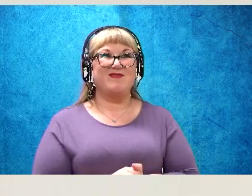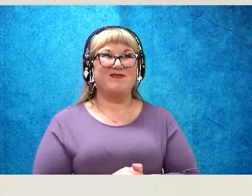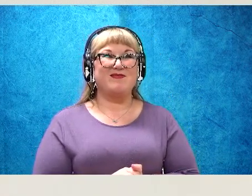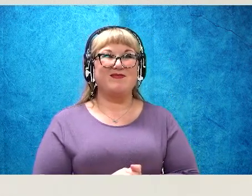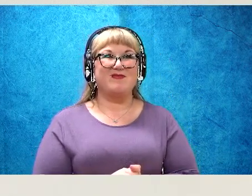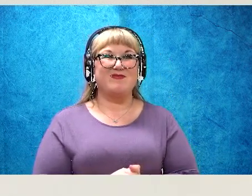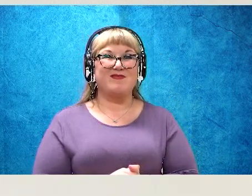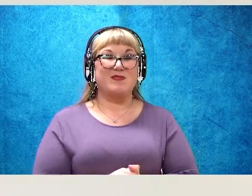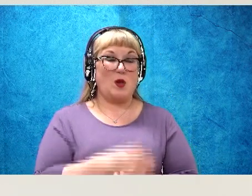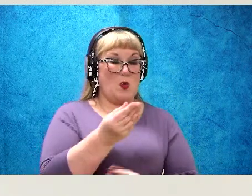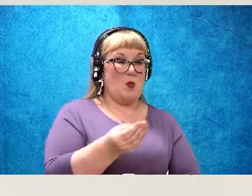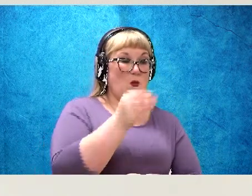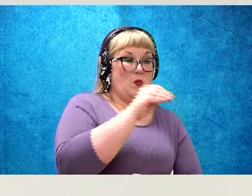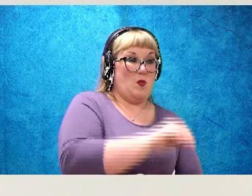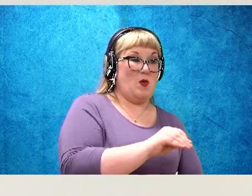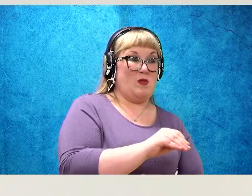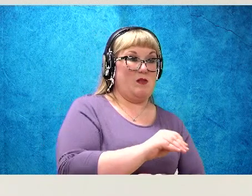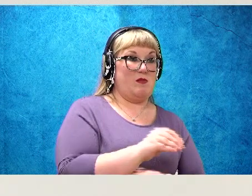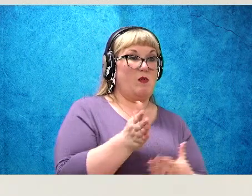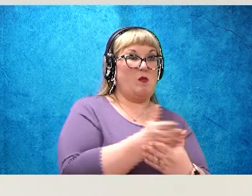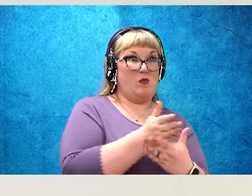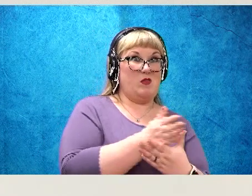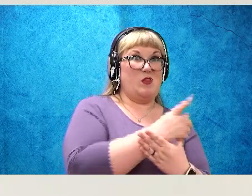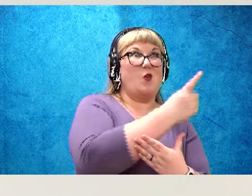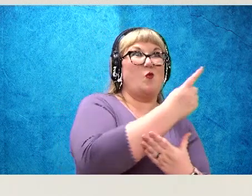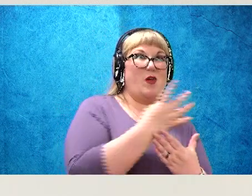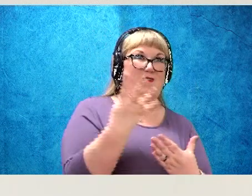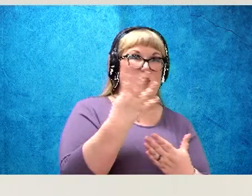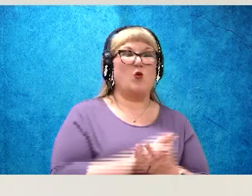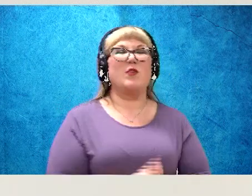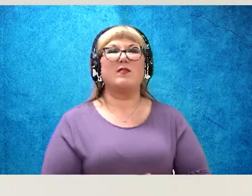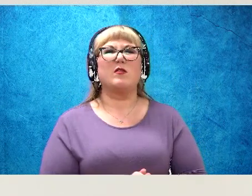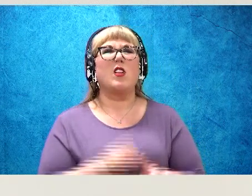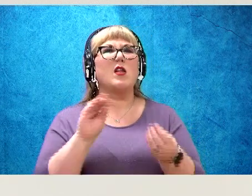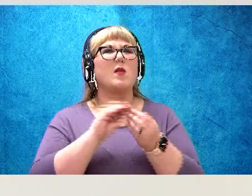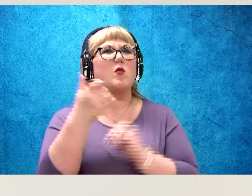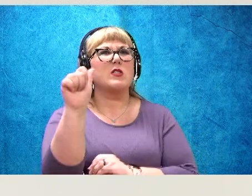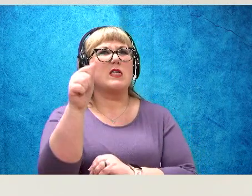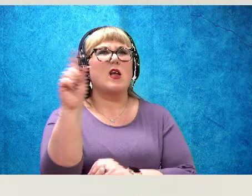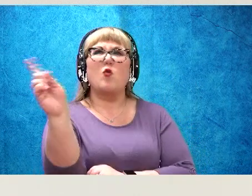So we will put it in between the 1 and the 4. What about number 10?